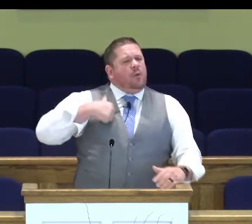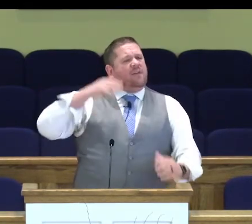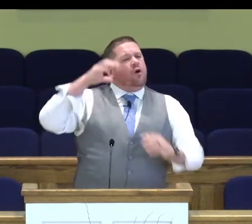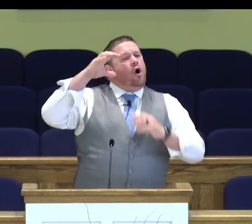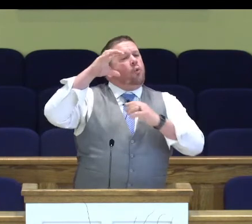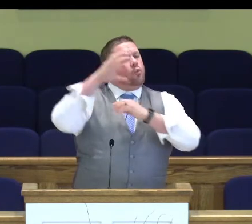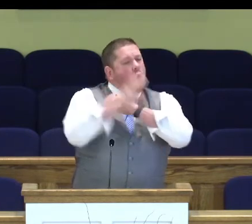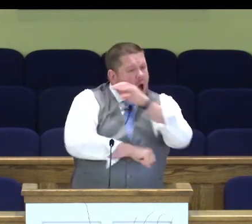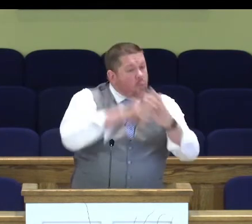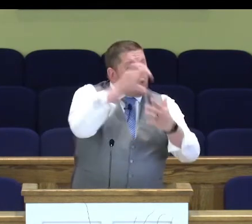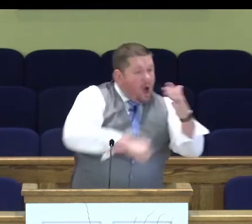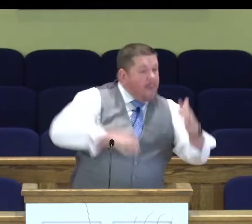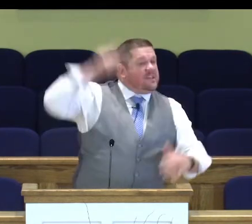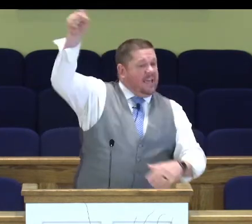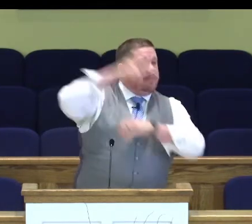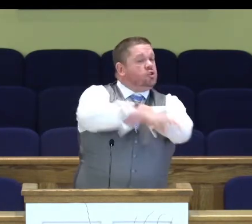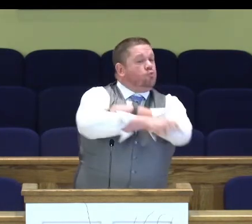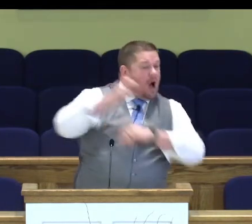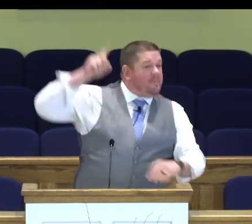that we have